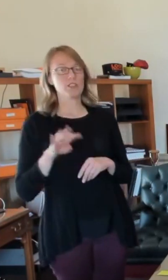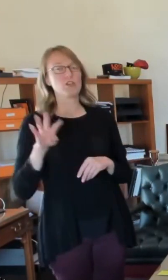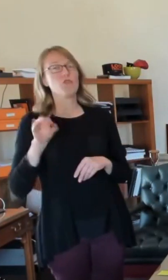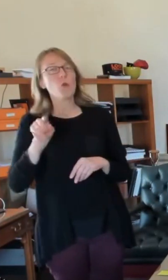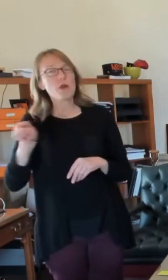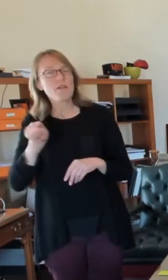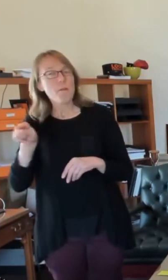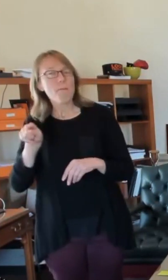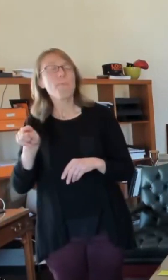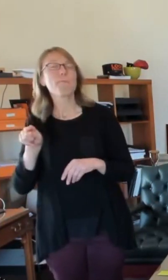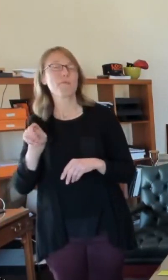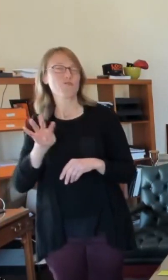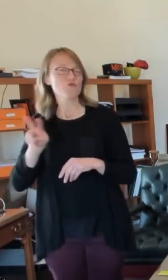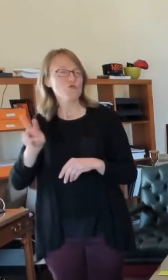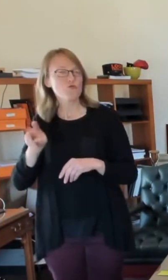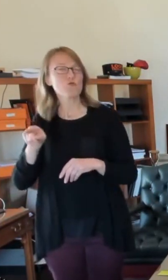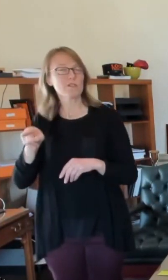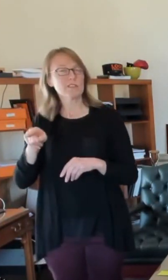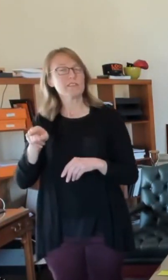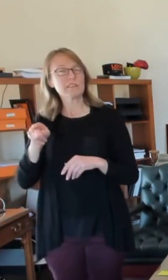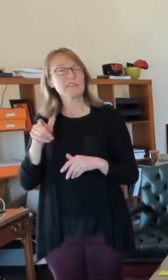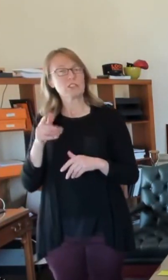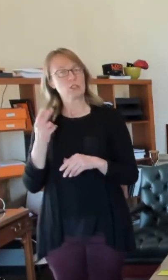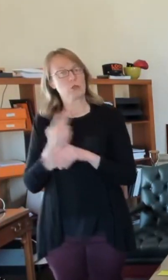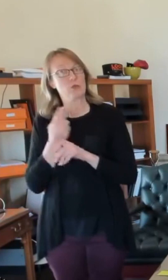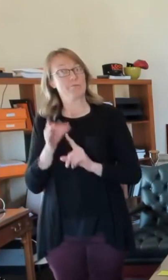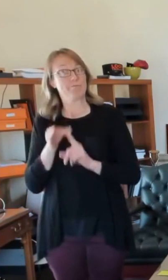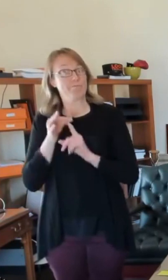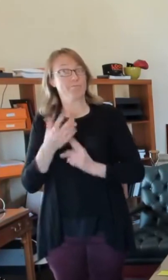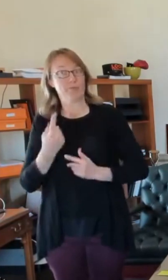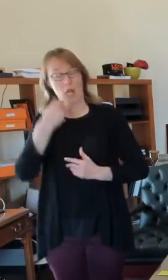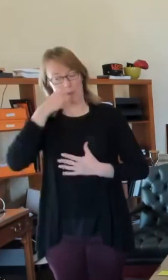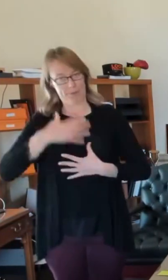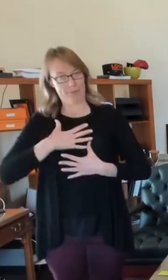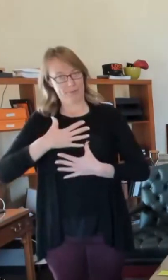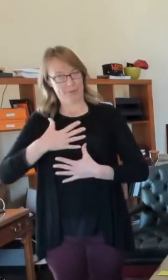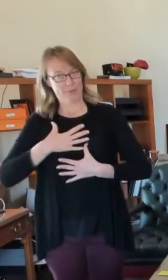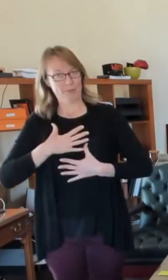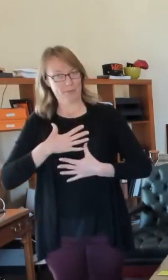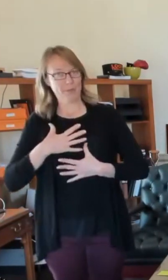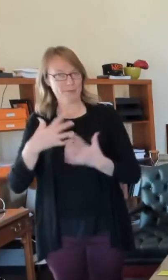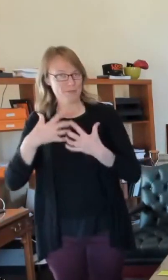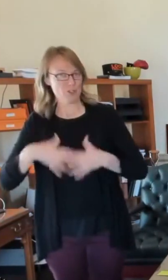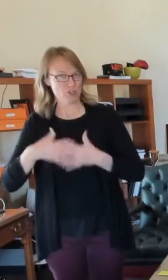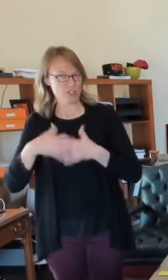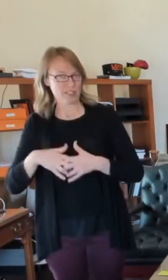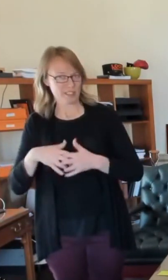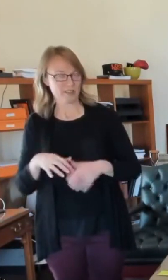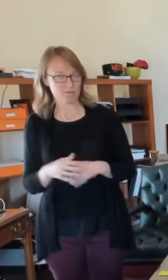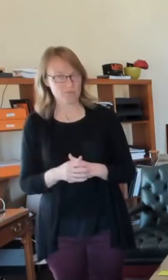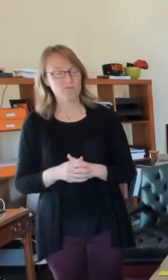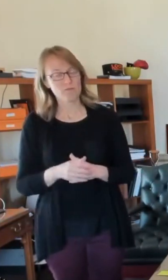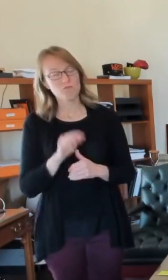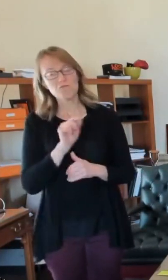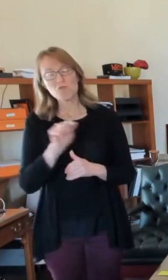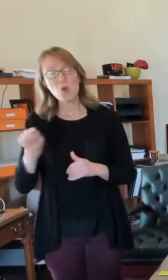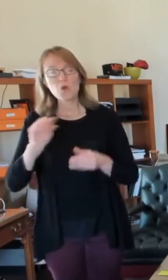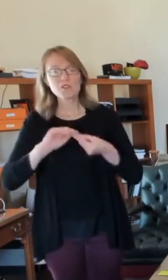number of folks that are very ill, but again, looking back to what those numbers were 30 days